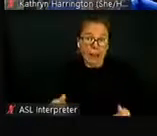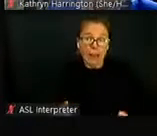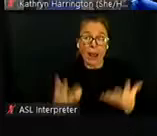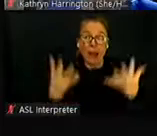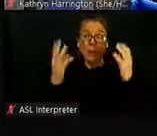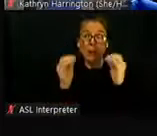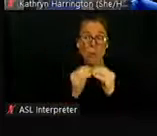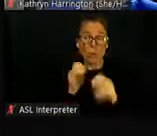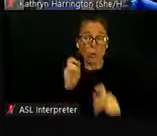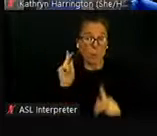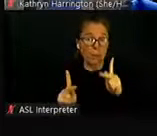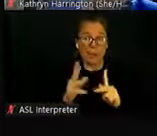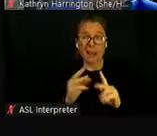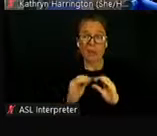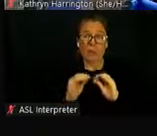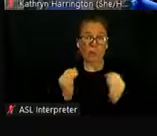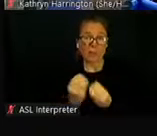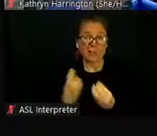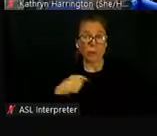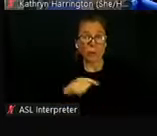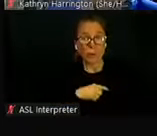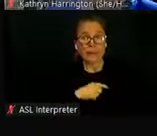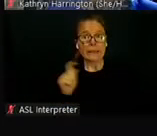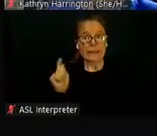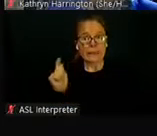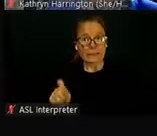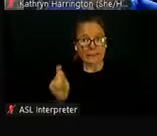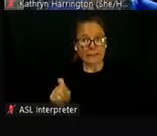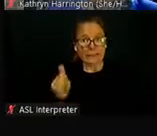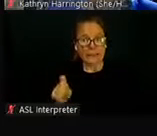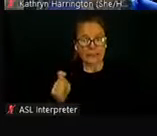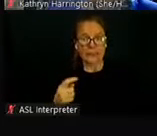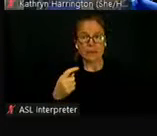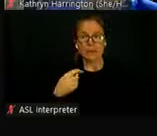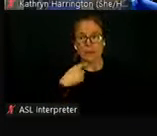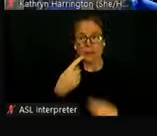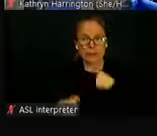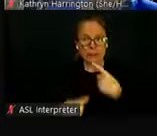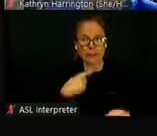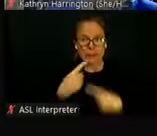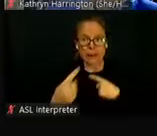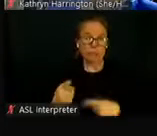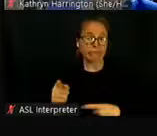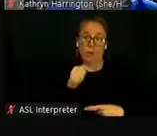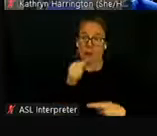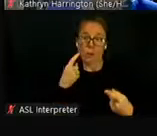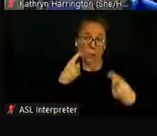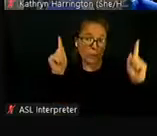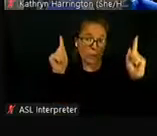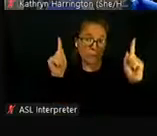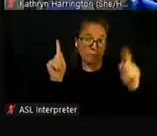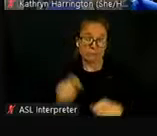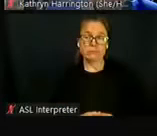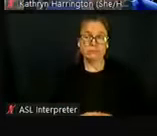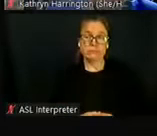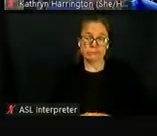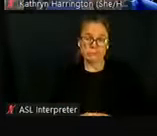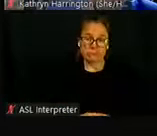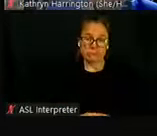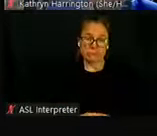and organizations do we need telling us that it is not working? So how do